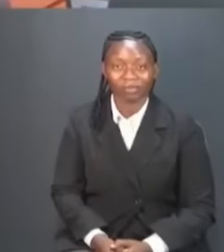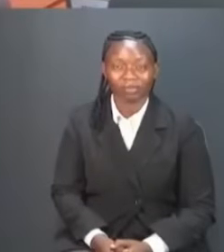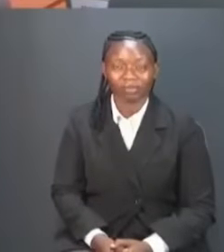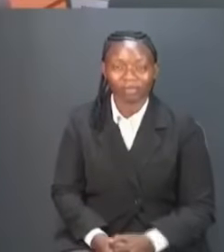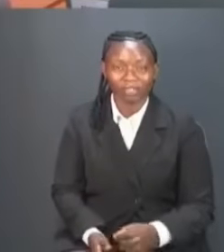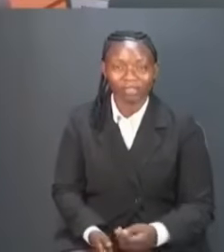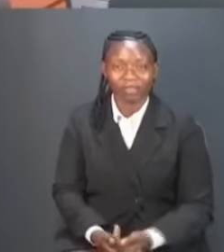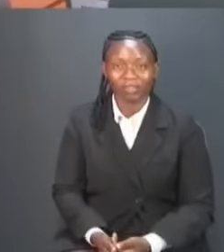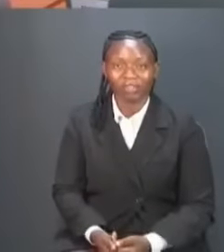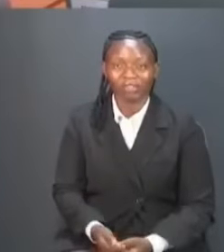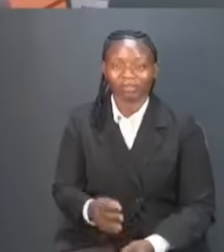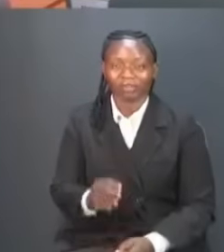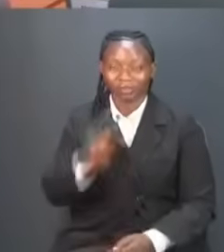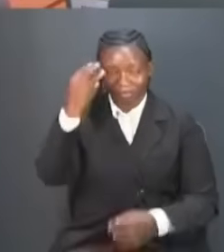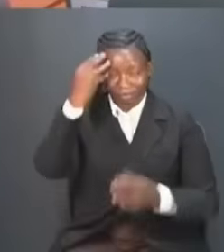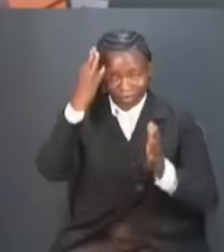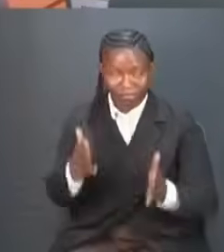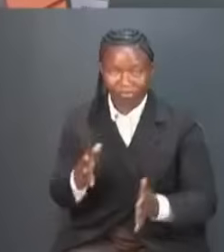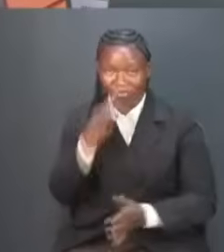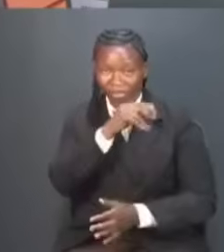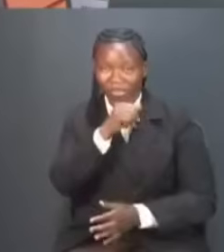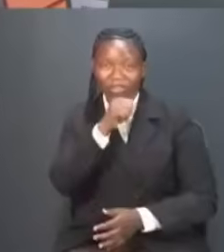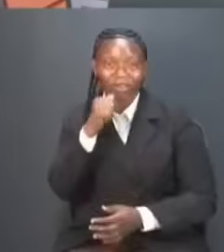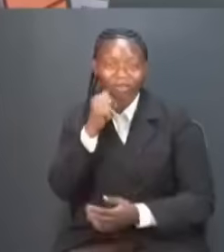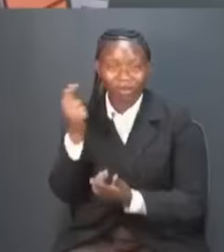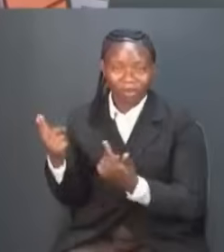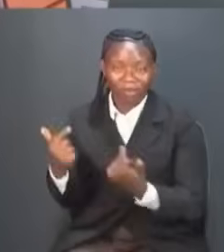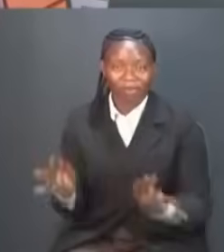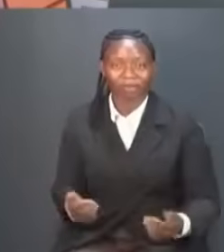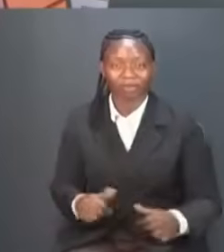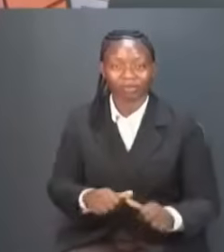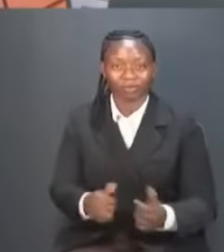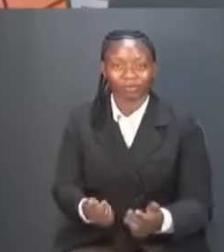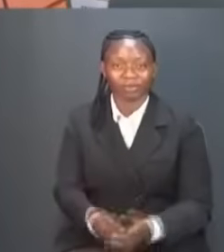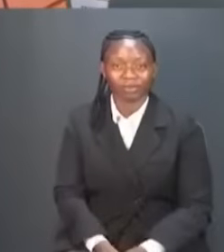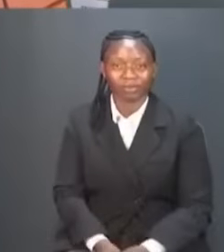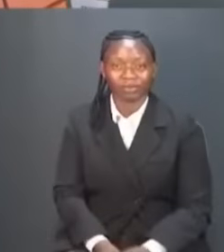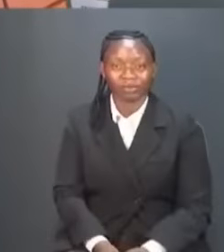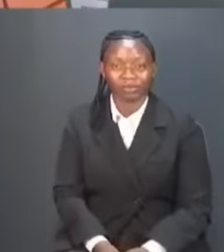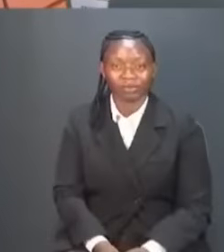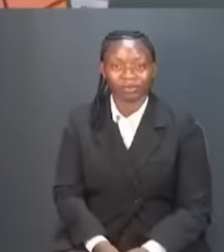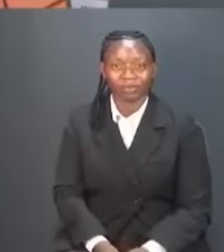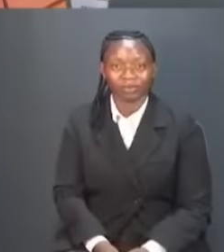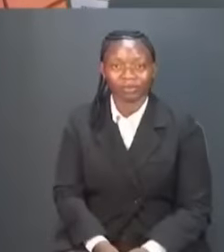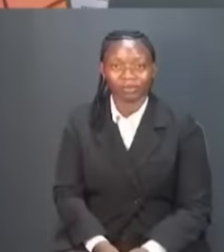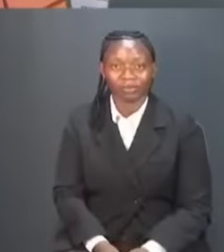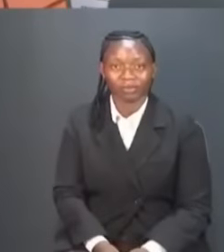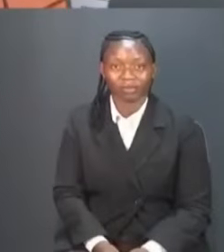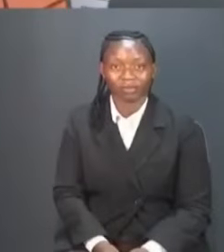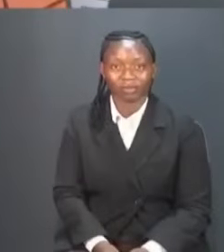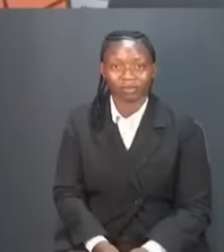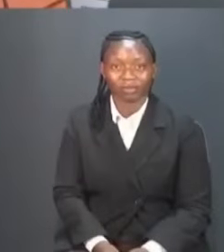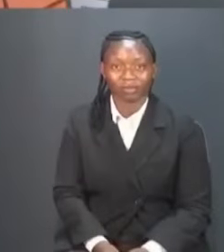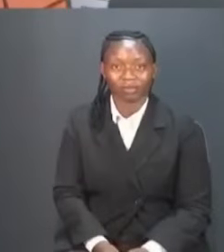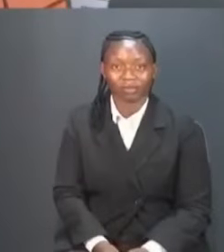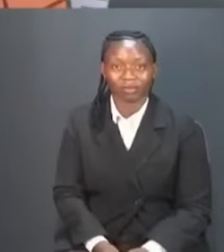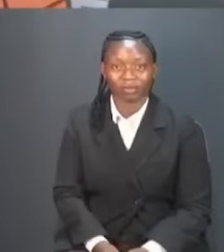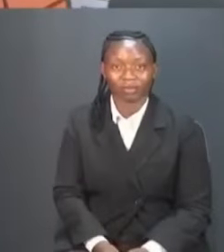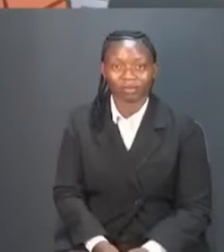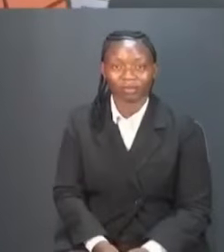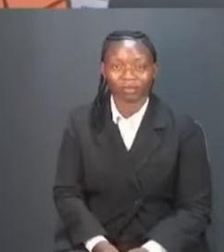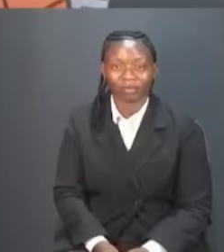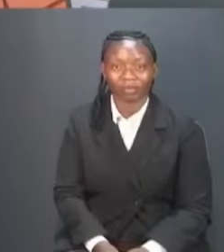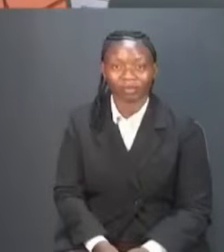Food and Agric before we come back to... Sorry. Definitely, I'll grant